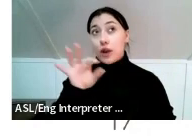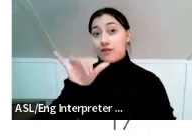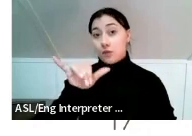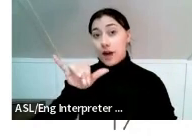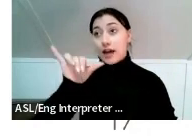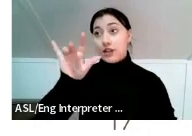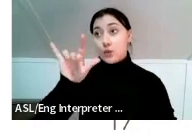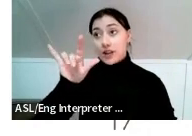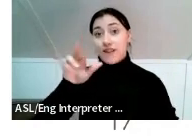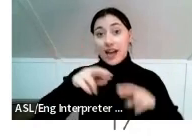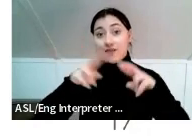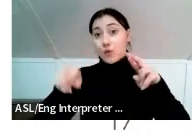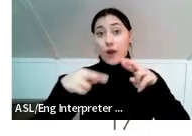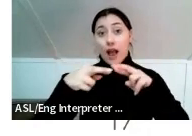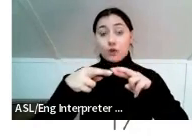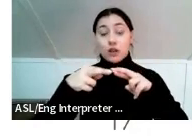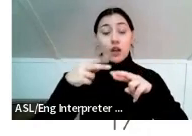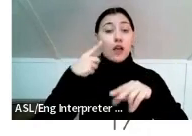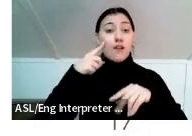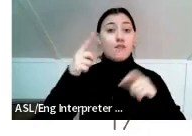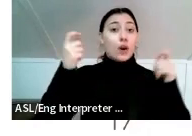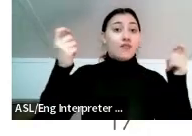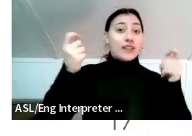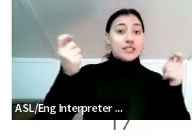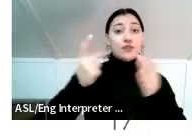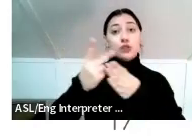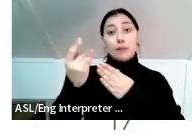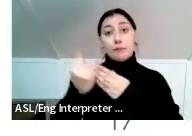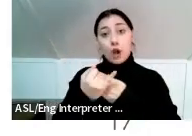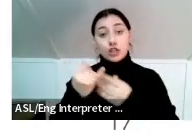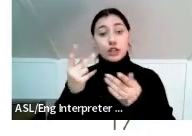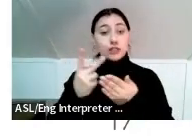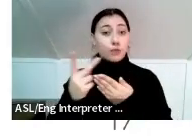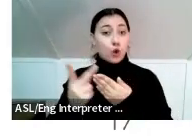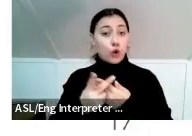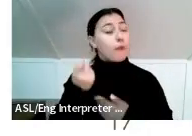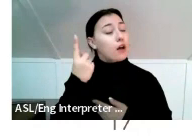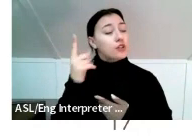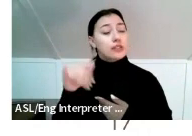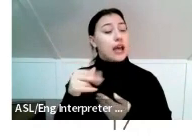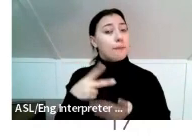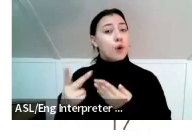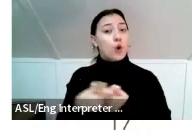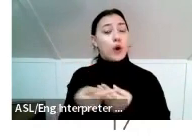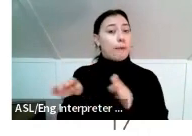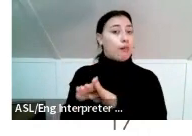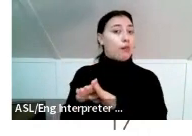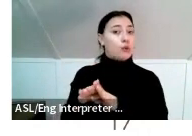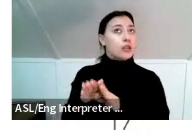FY25 round of the Festivals and Projects program. That's a program that has not opened yet. It will